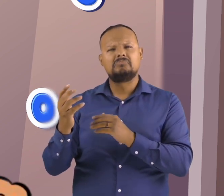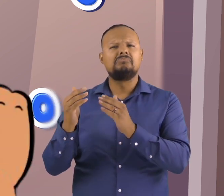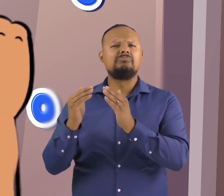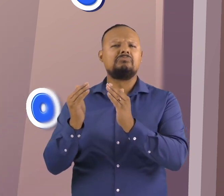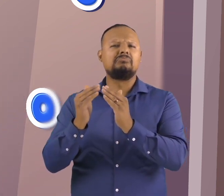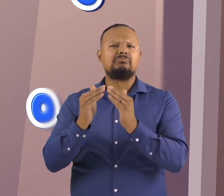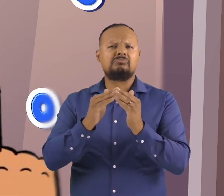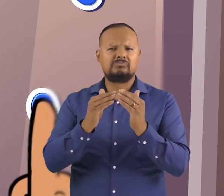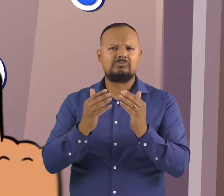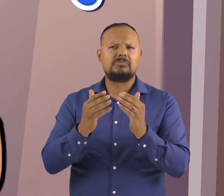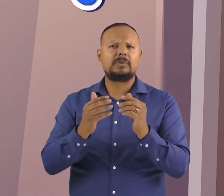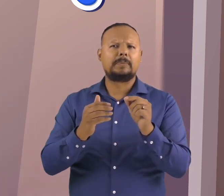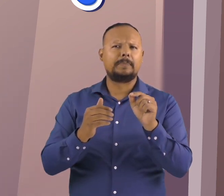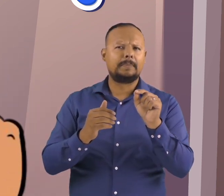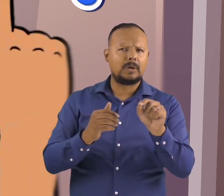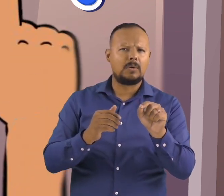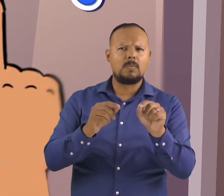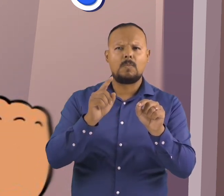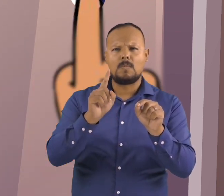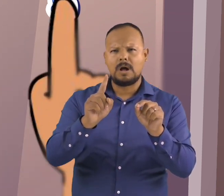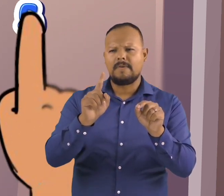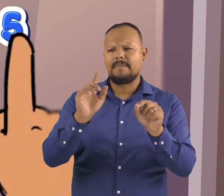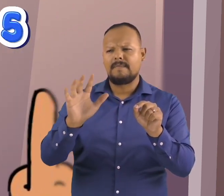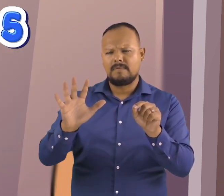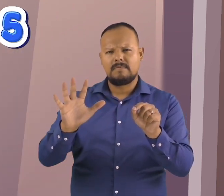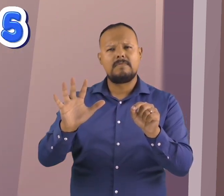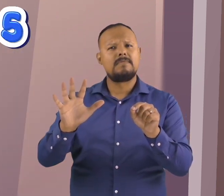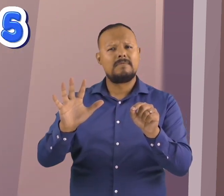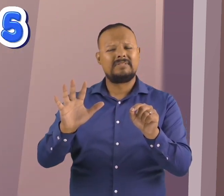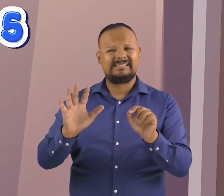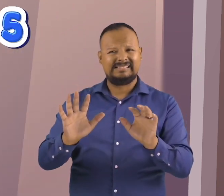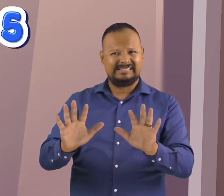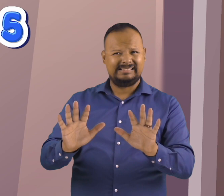15% equals .15.